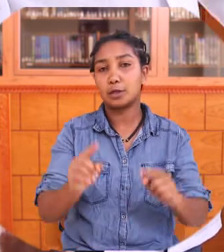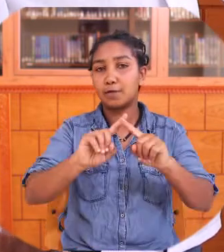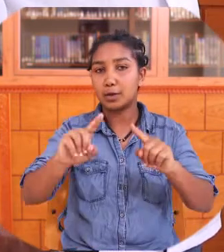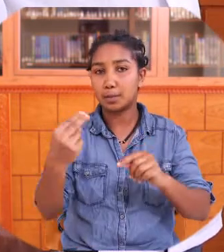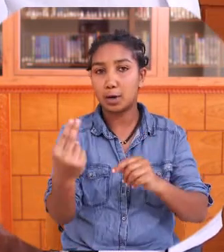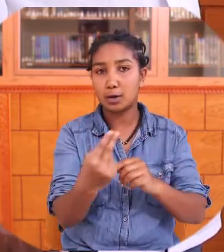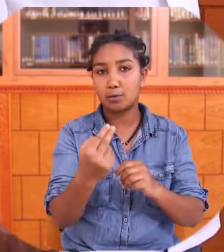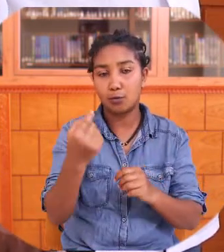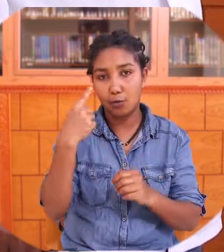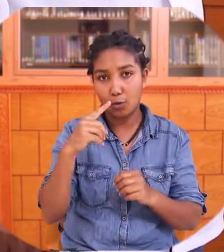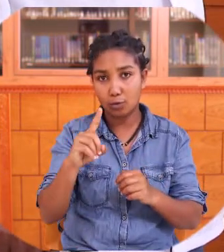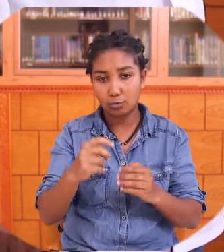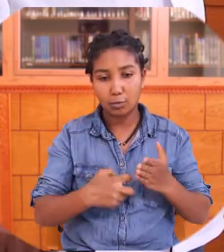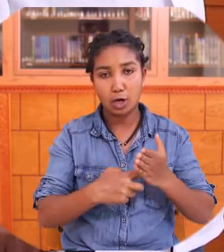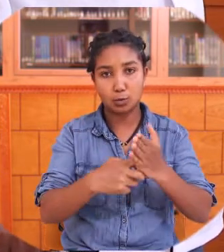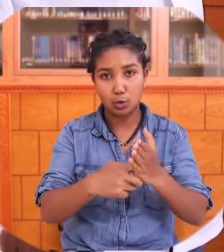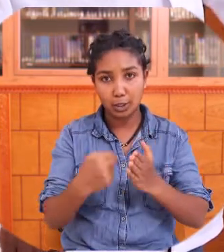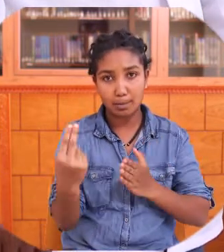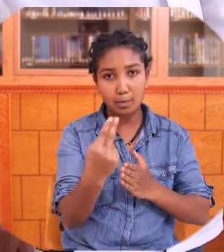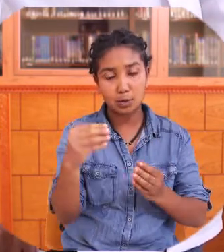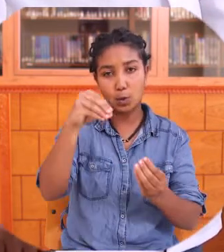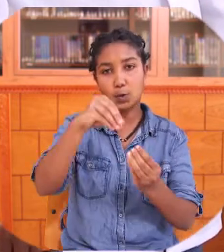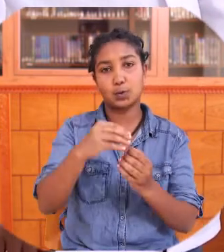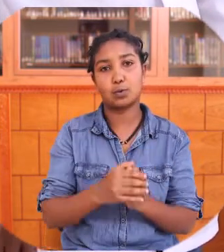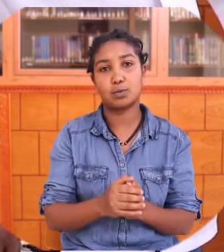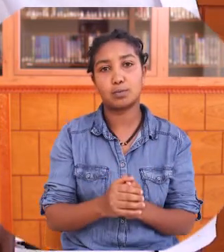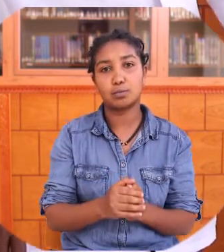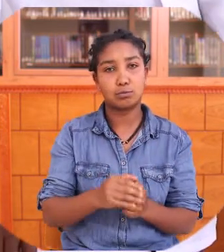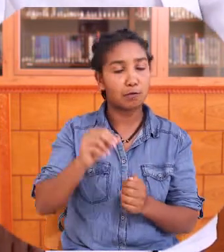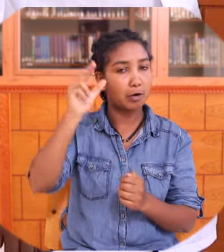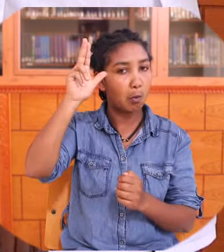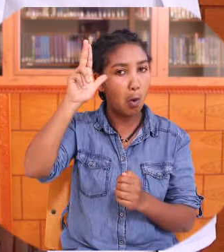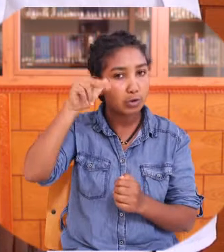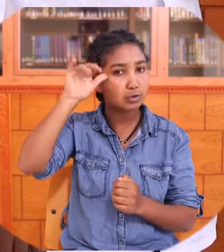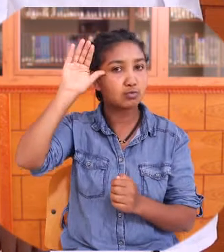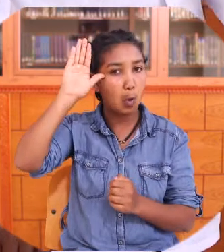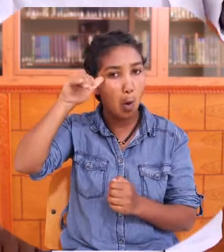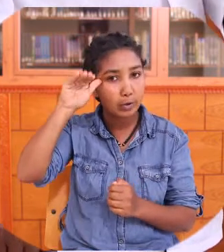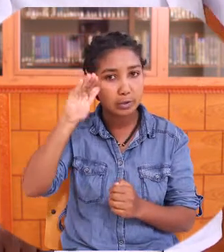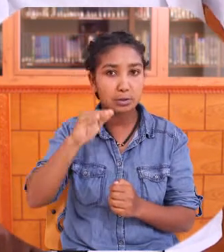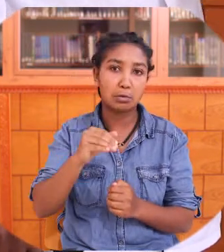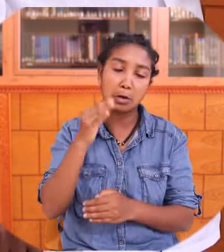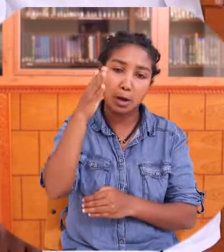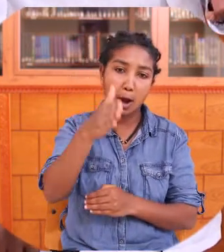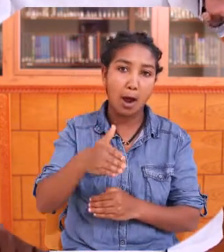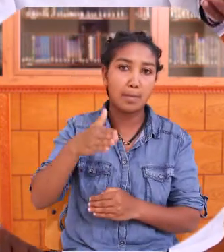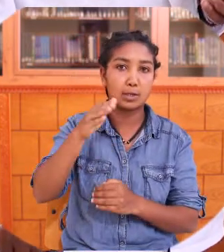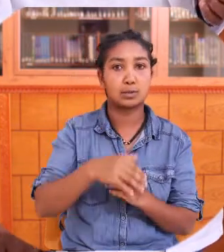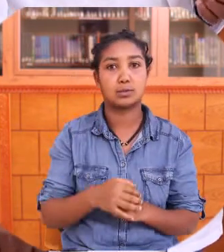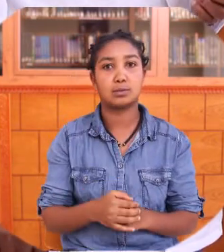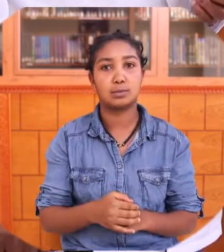purpose, for transporting purpose also horses, donkeys, and the camels, and also